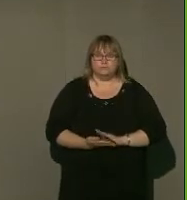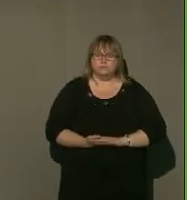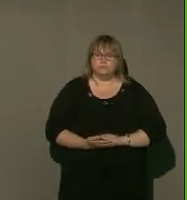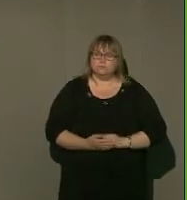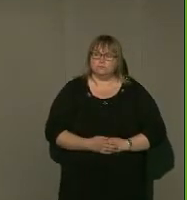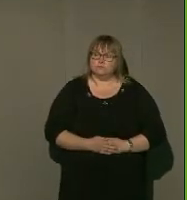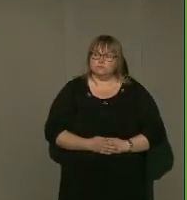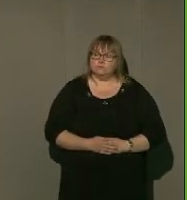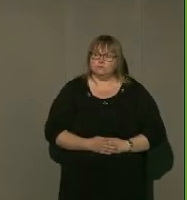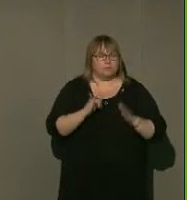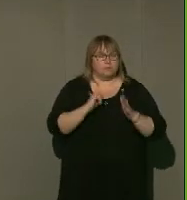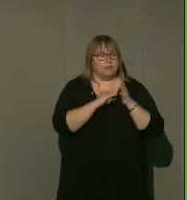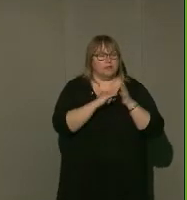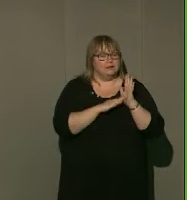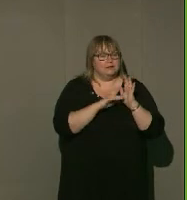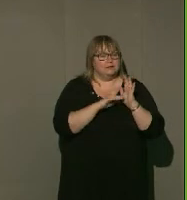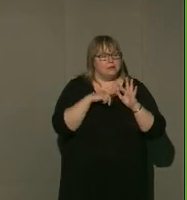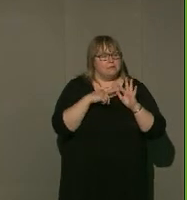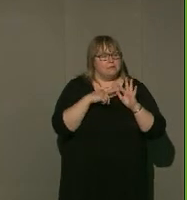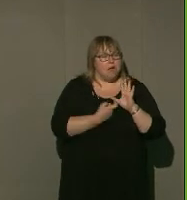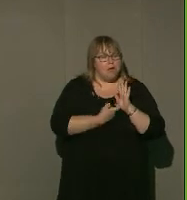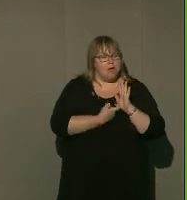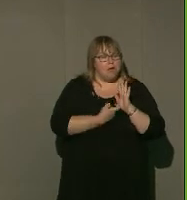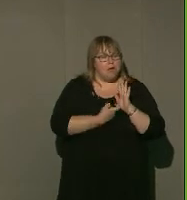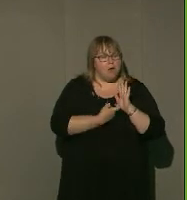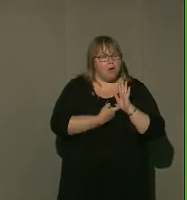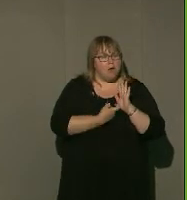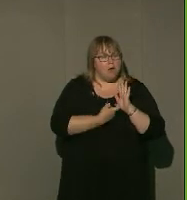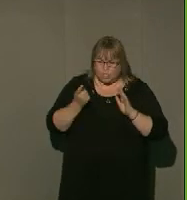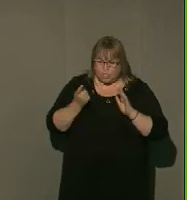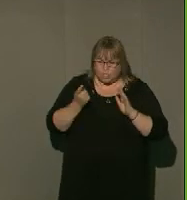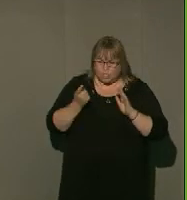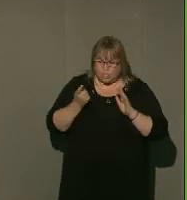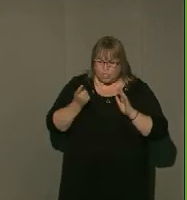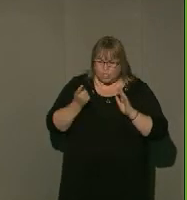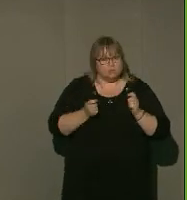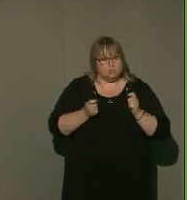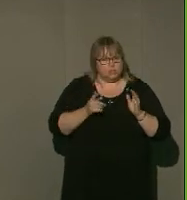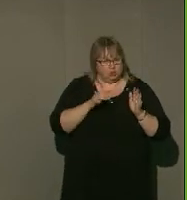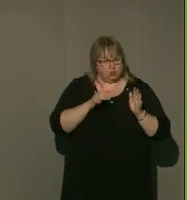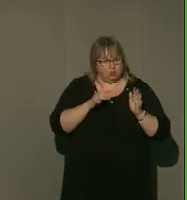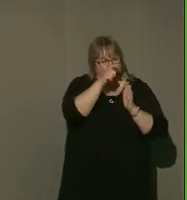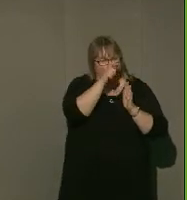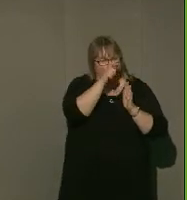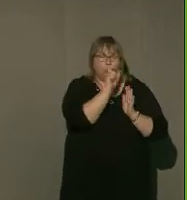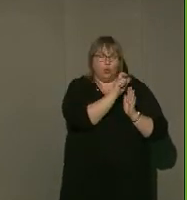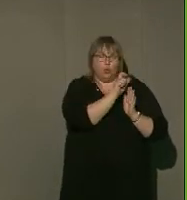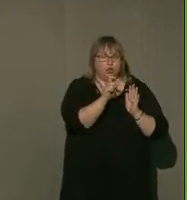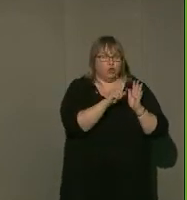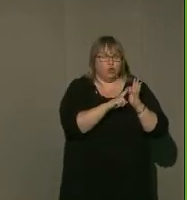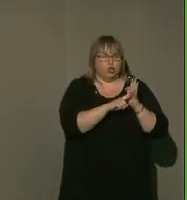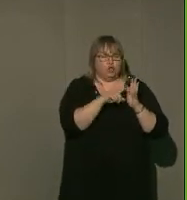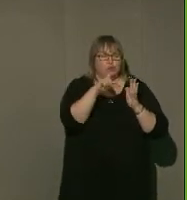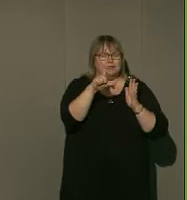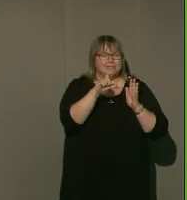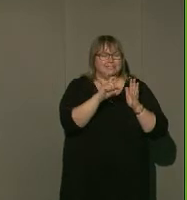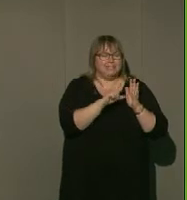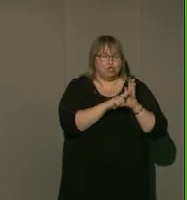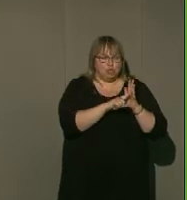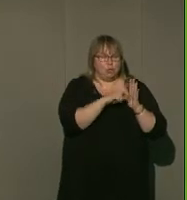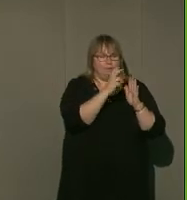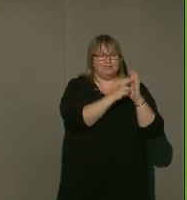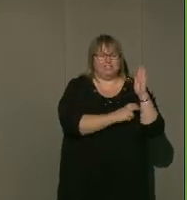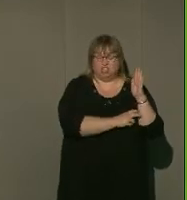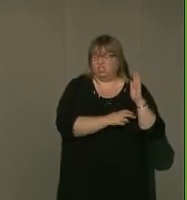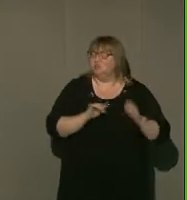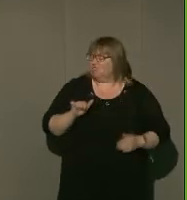Samir, would you be willing to amend your motion to change it to the UCU Petition. Yep. Okay, Yeah, so that's